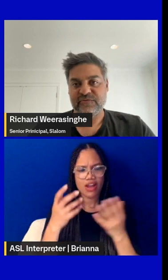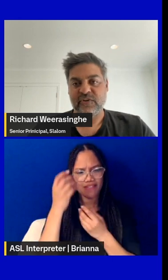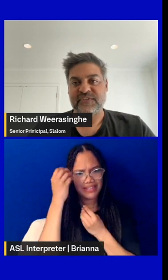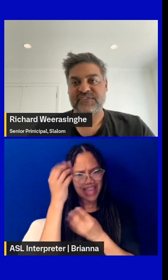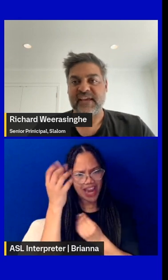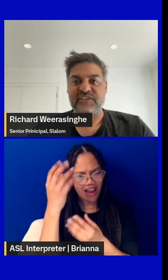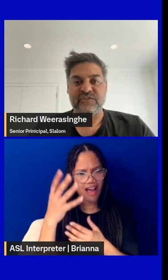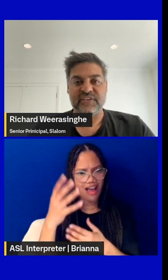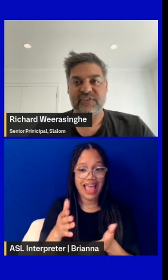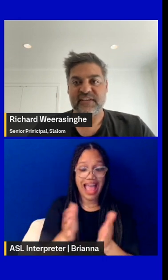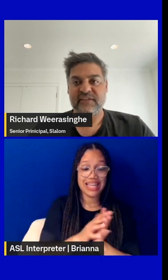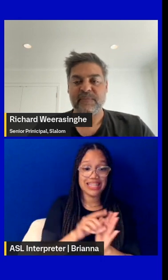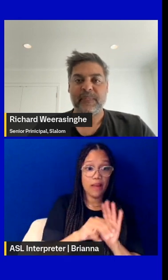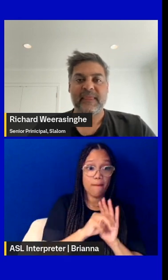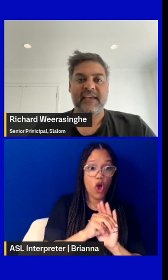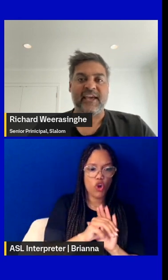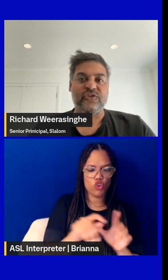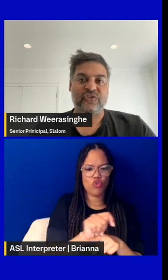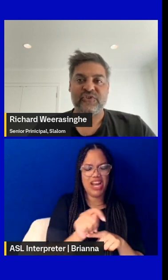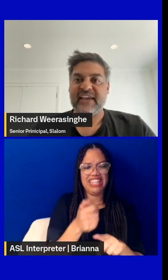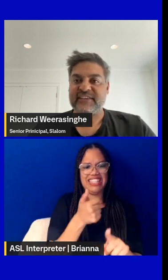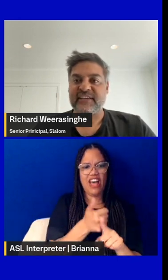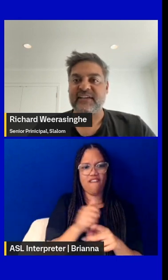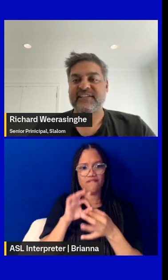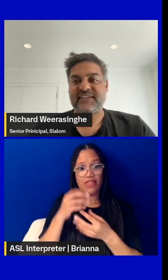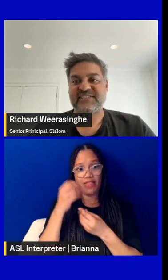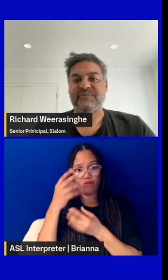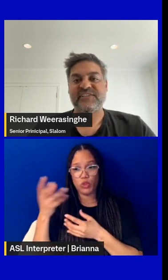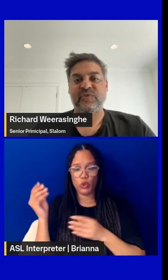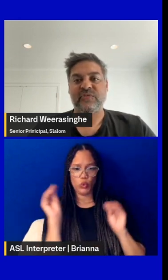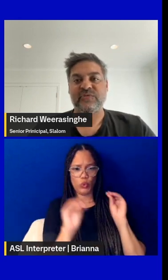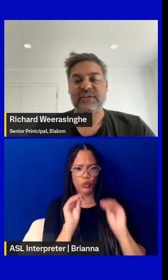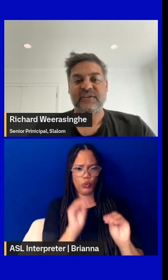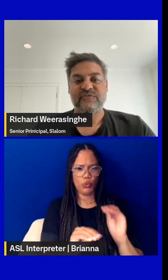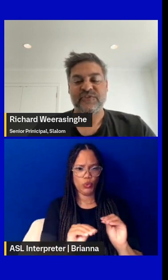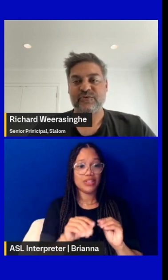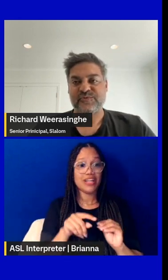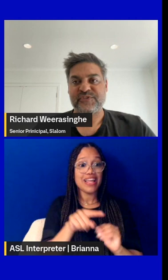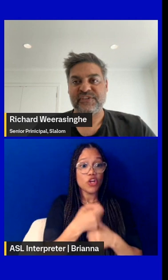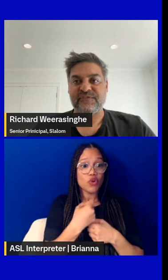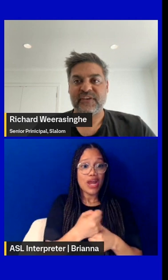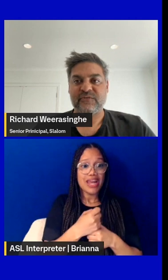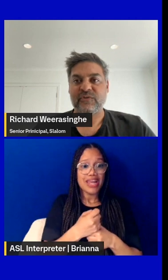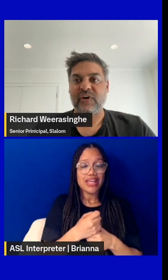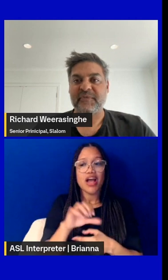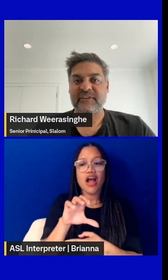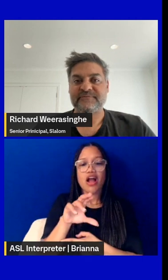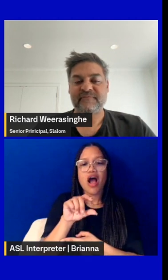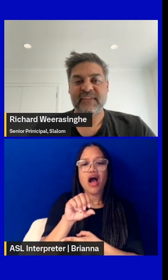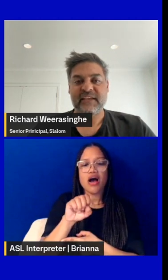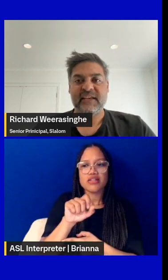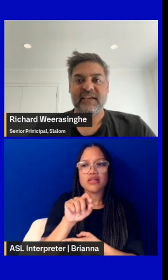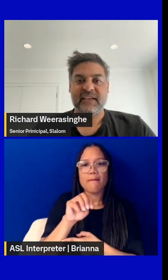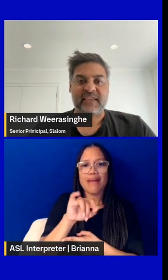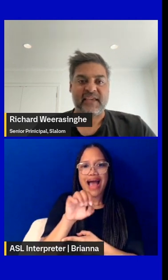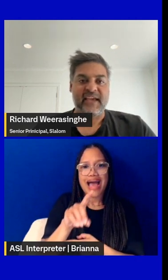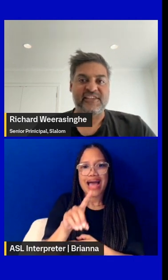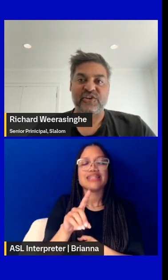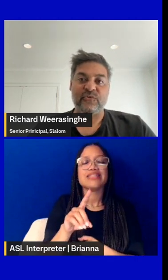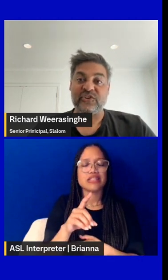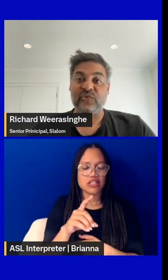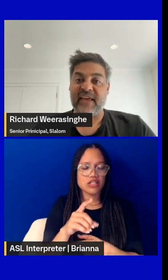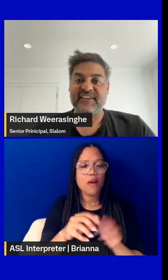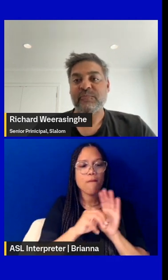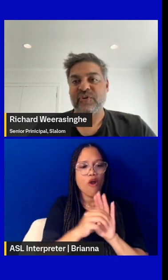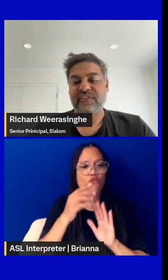itself on this data you're giving it, and you're creating a customized model for your specific requirement. And